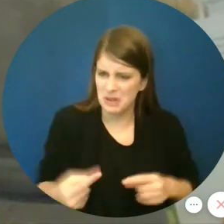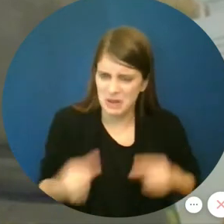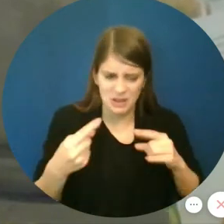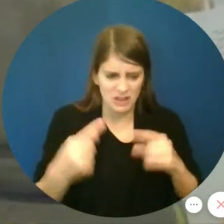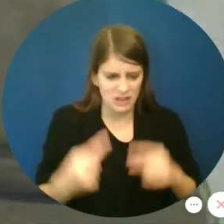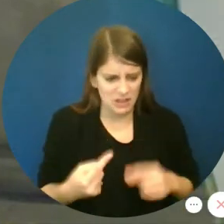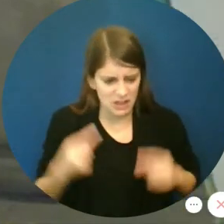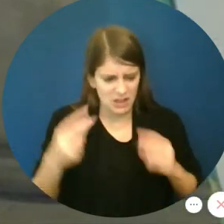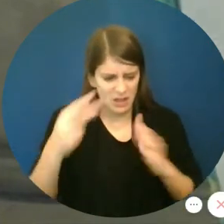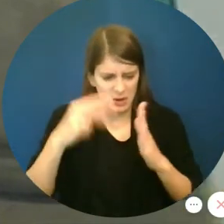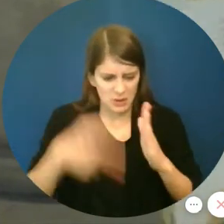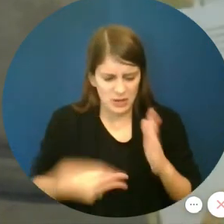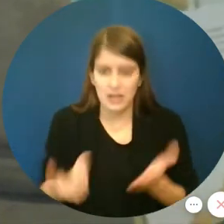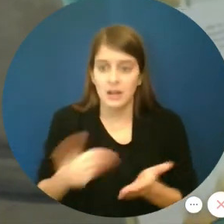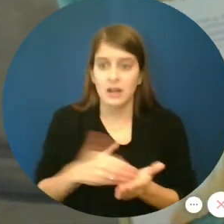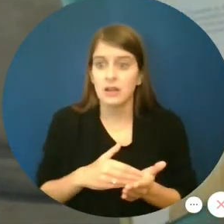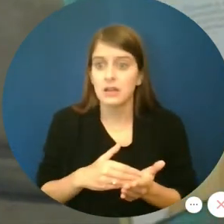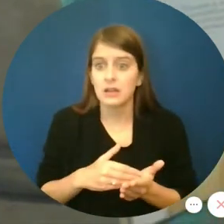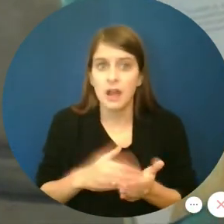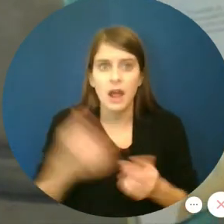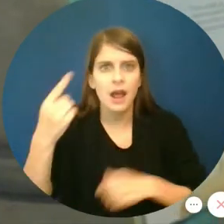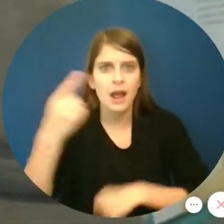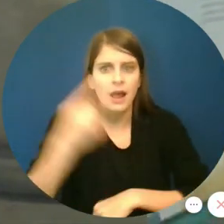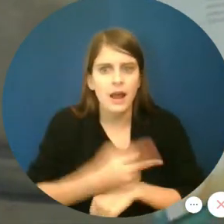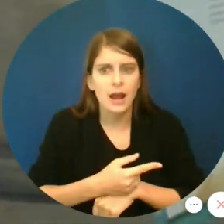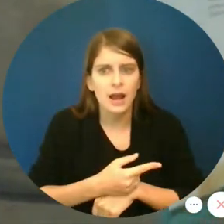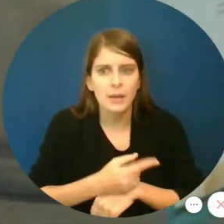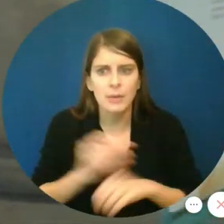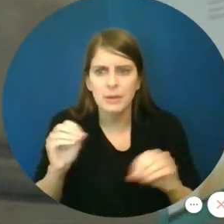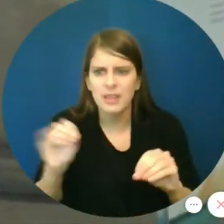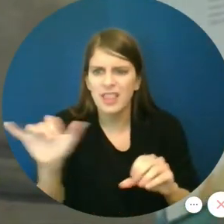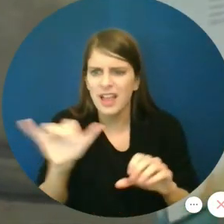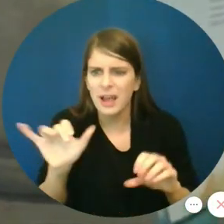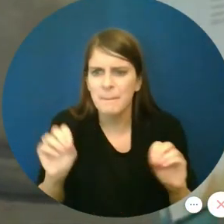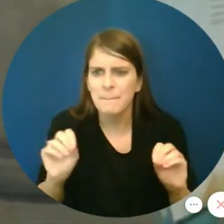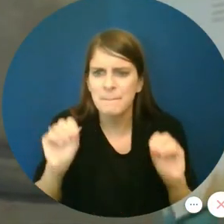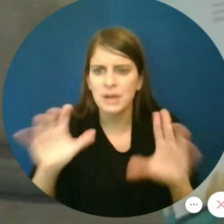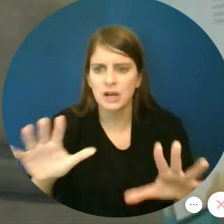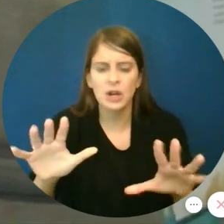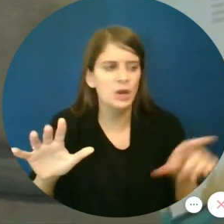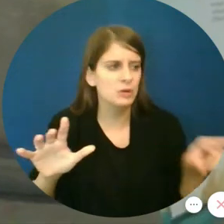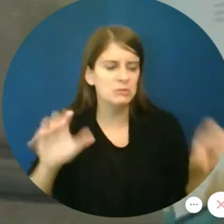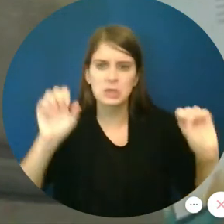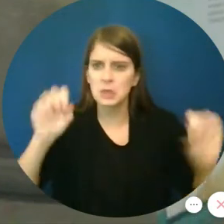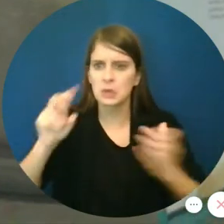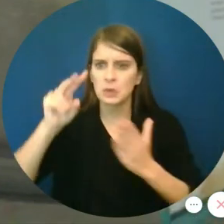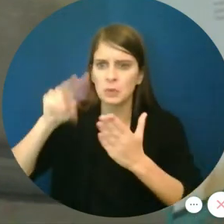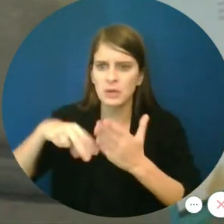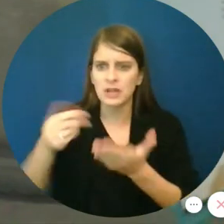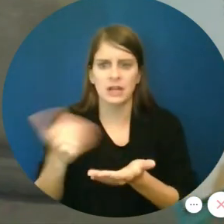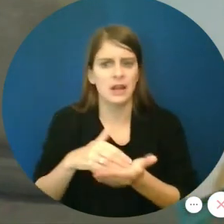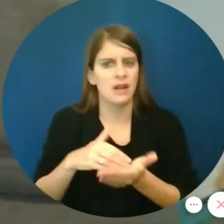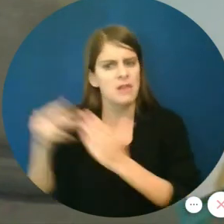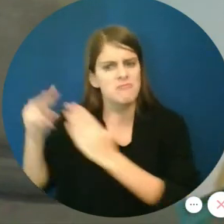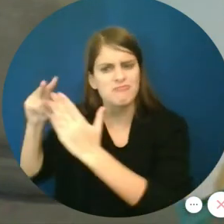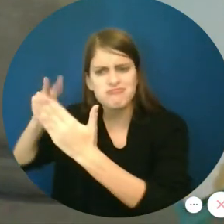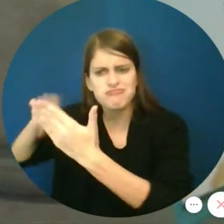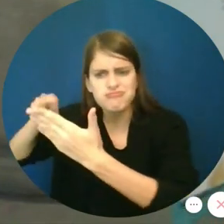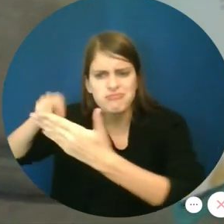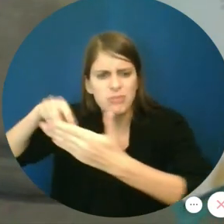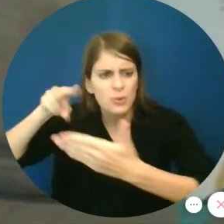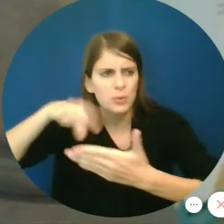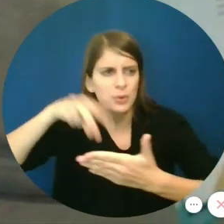all. Then one day, a miracle, Ernest could read again. He read as often as he could, letting